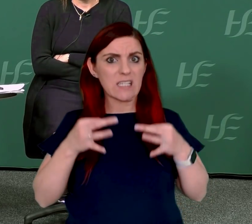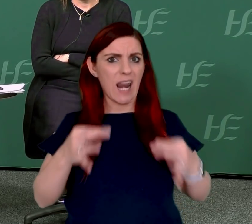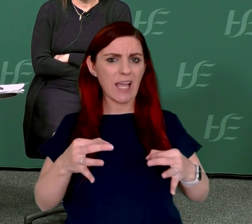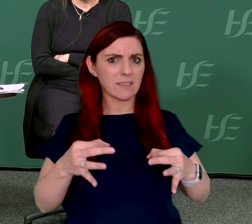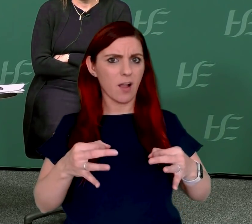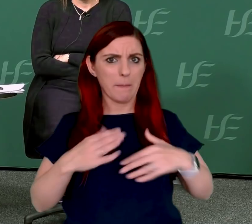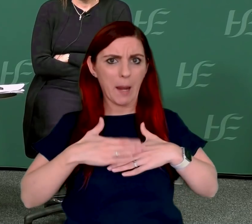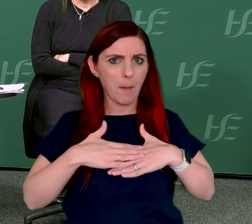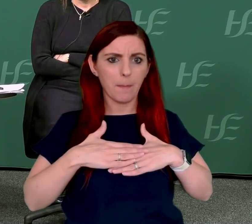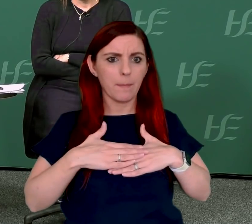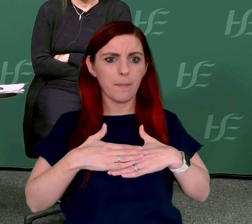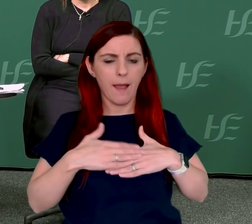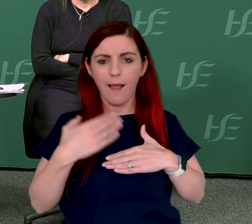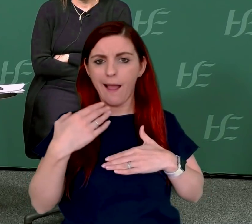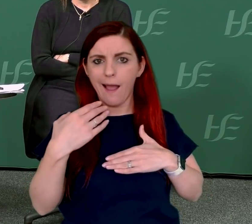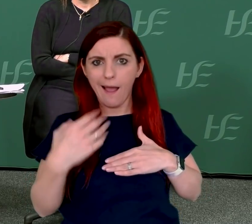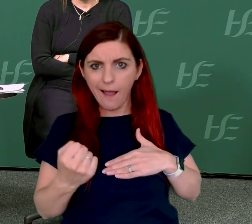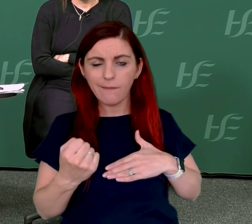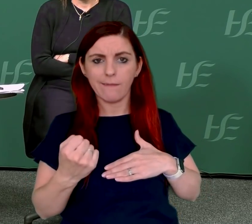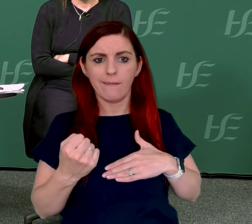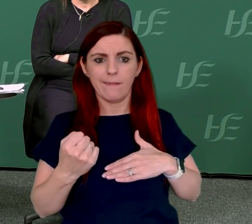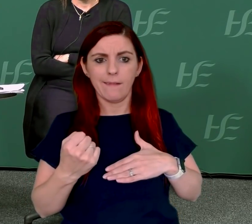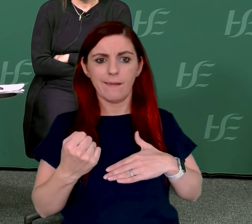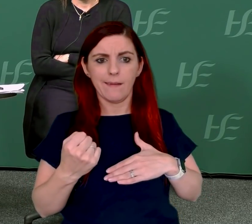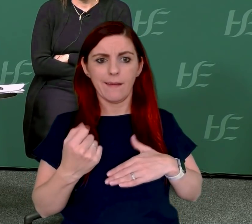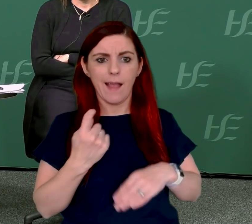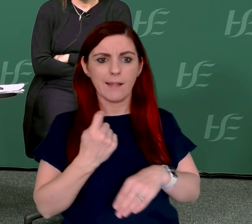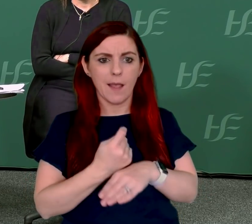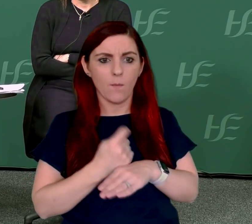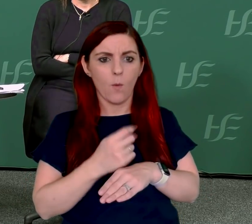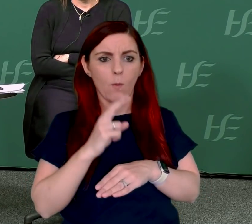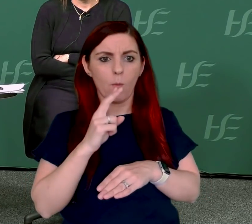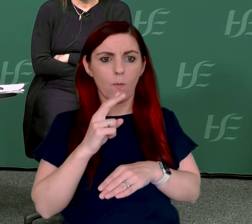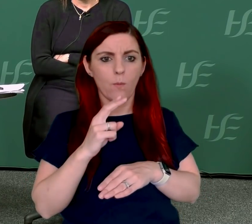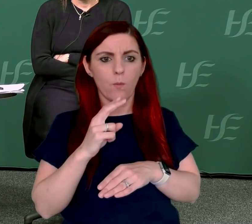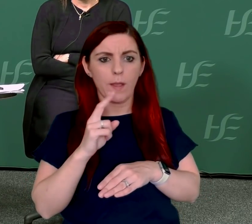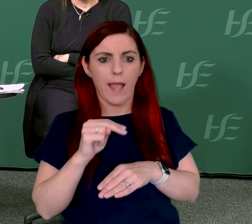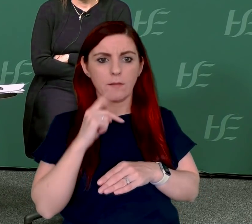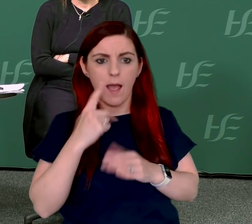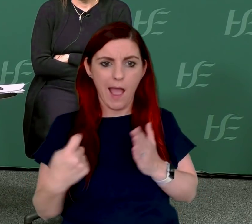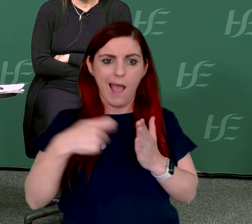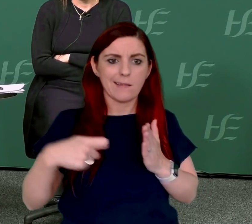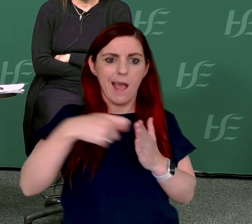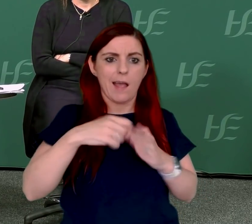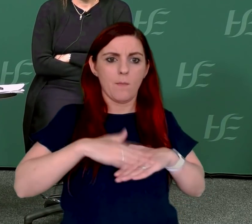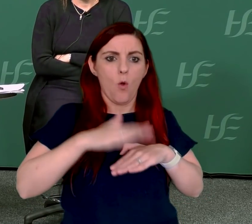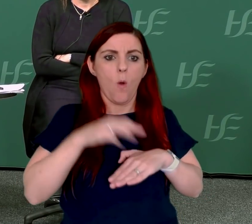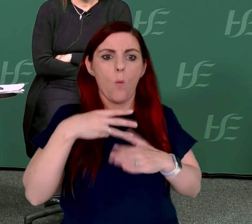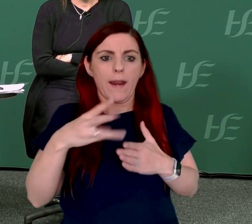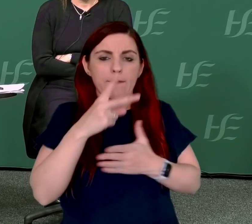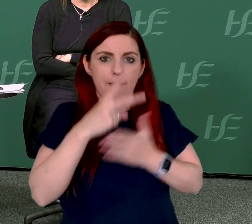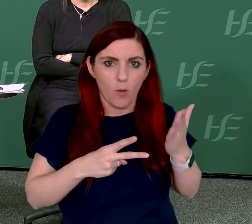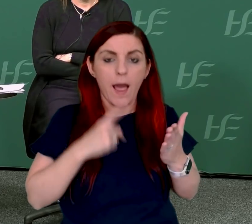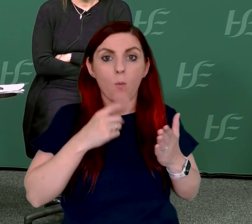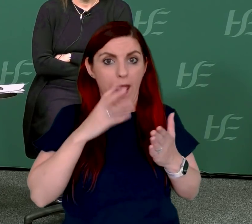have stepped up. There is a point at which you can step up this capacity any further, of which it adds certain value into the system. But we have done